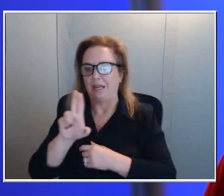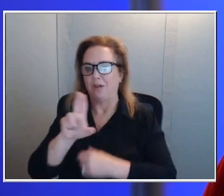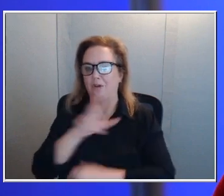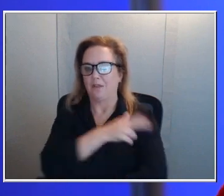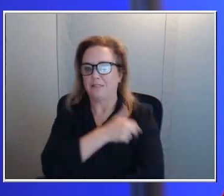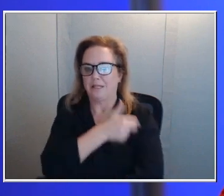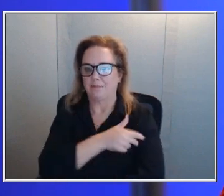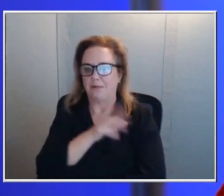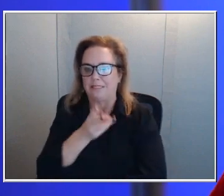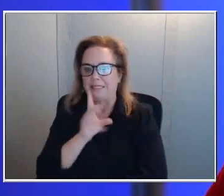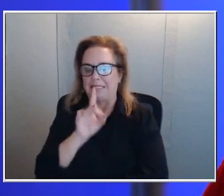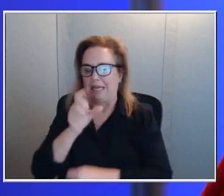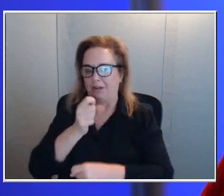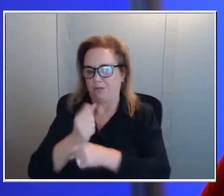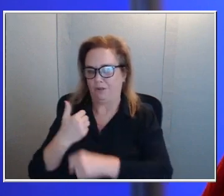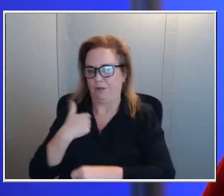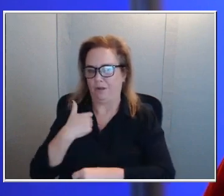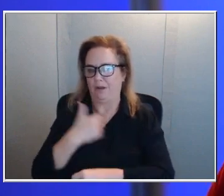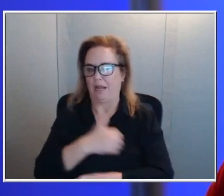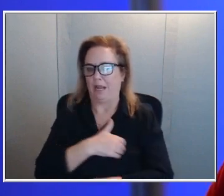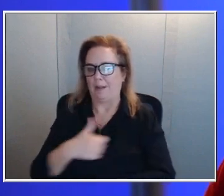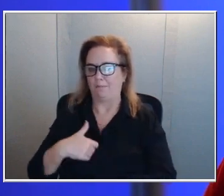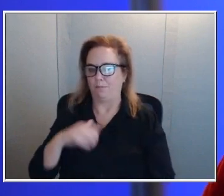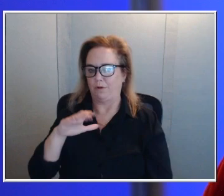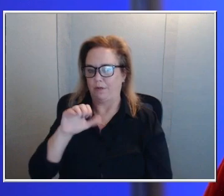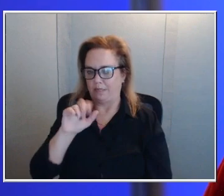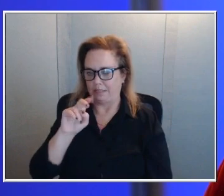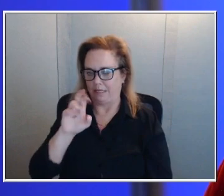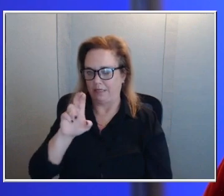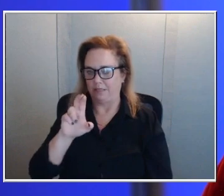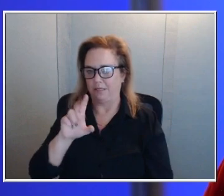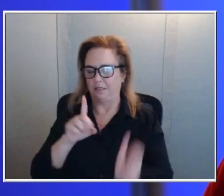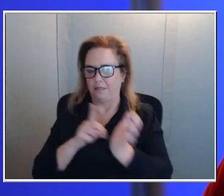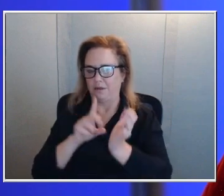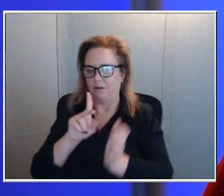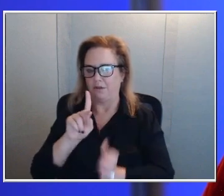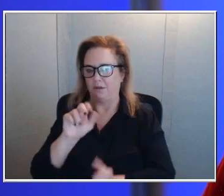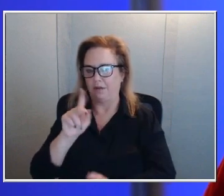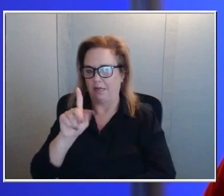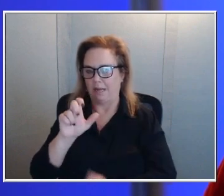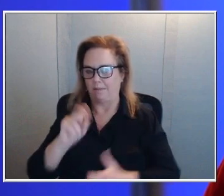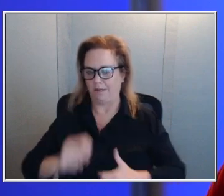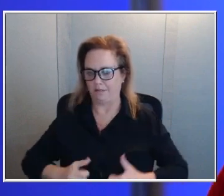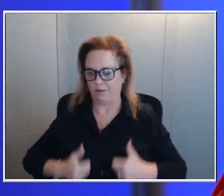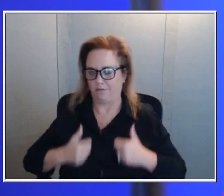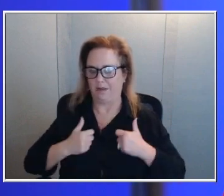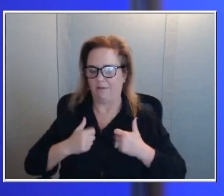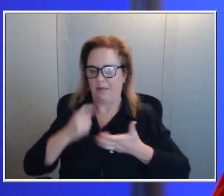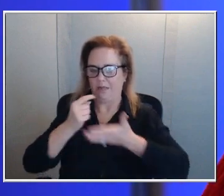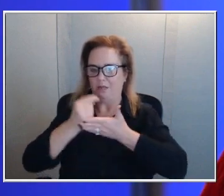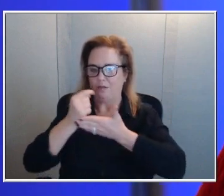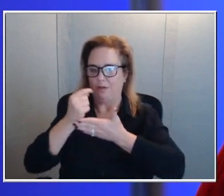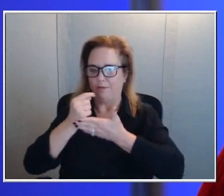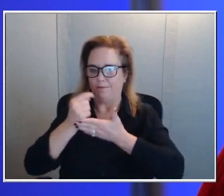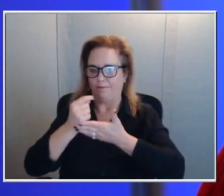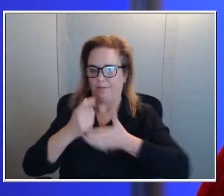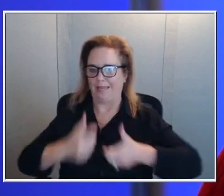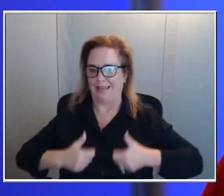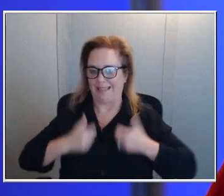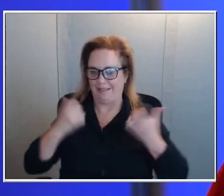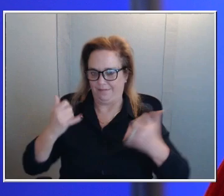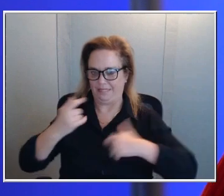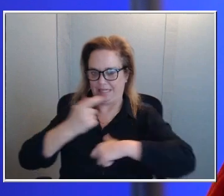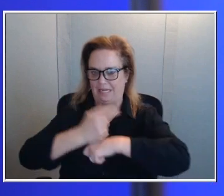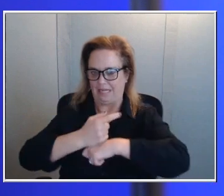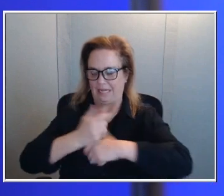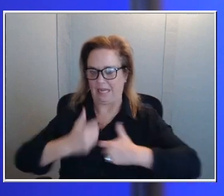hospital. I went through breast cancer with Dr. Kaplan and survived that treatment. And I live today. I